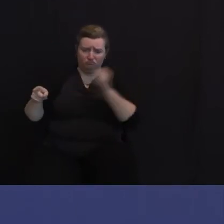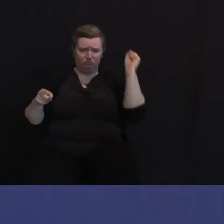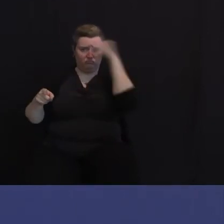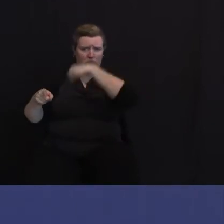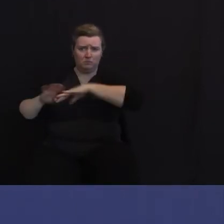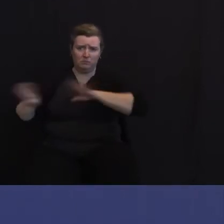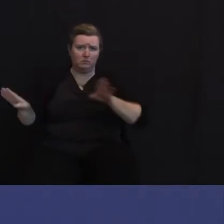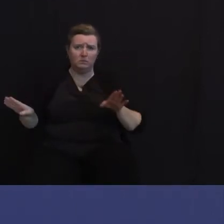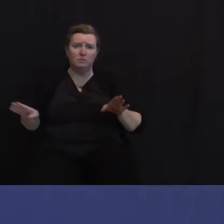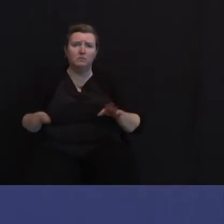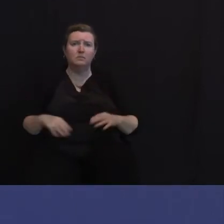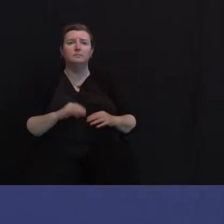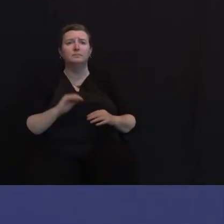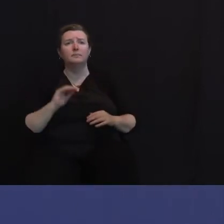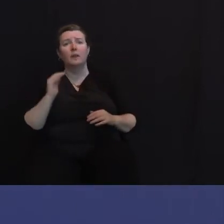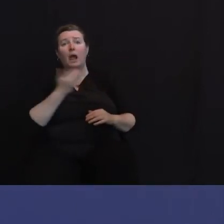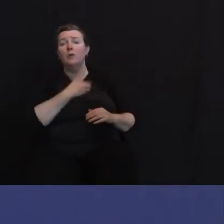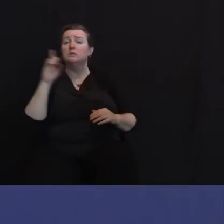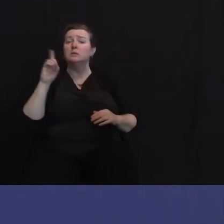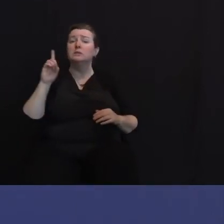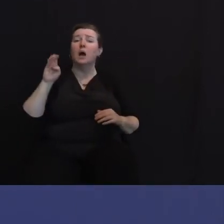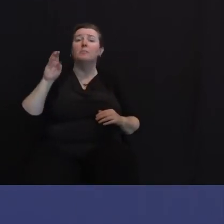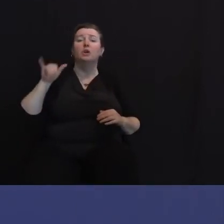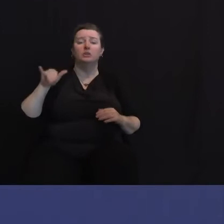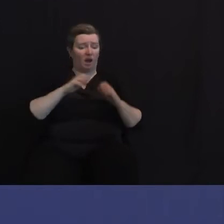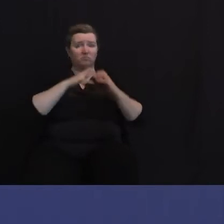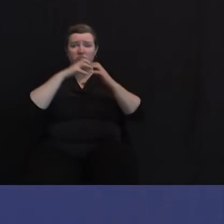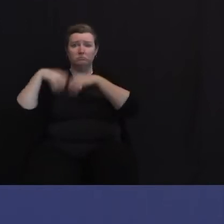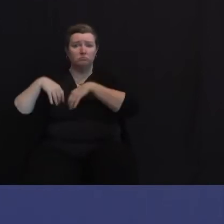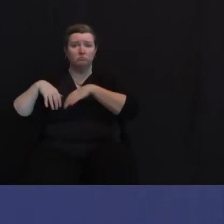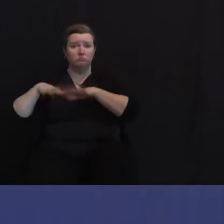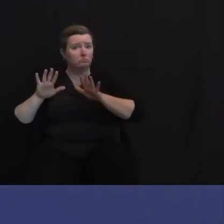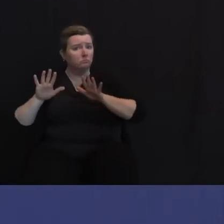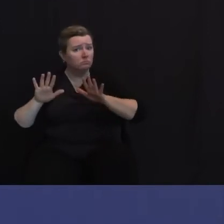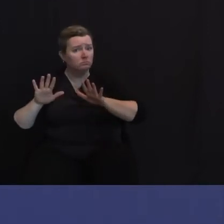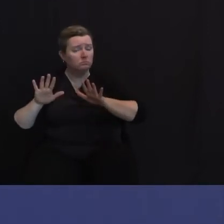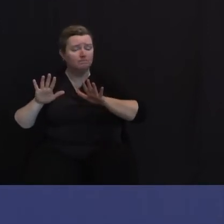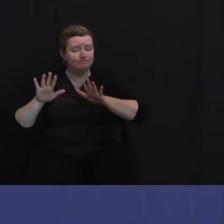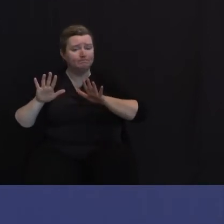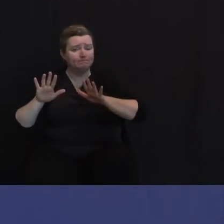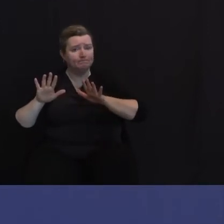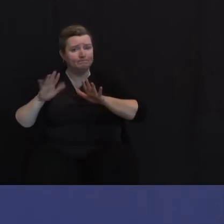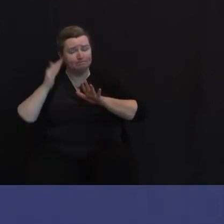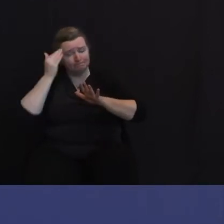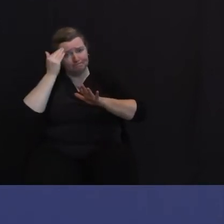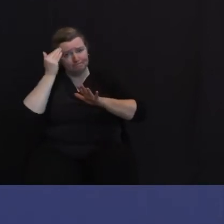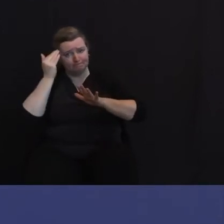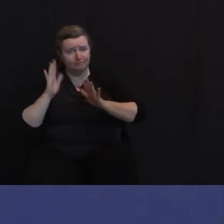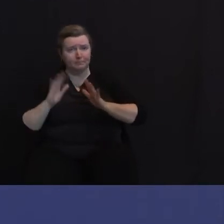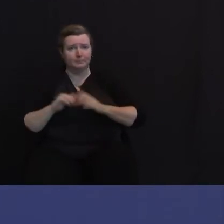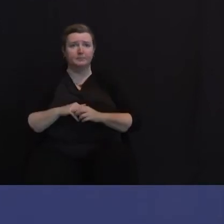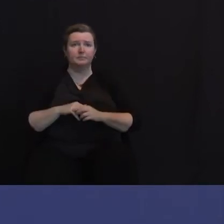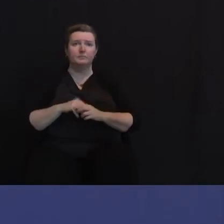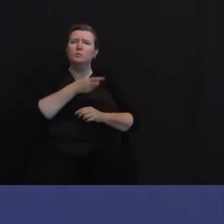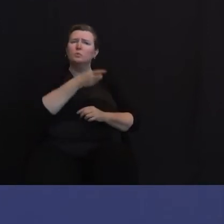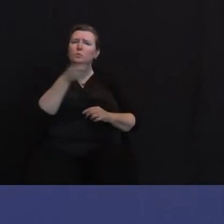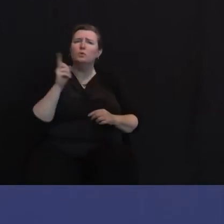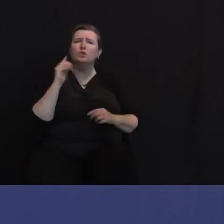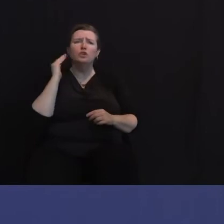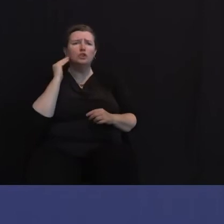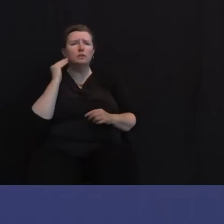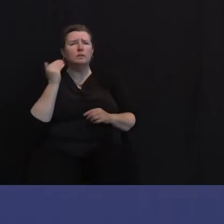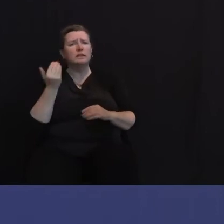crumble. And by the way, it is not just the president. Before I turn it over to you, Judy, getting a lot off my chest today. But I don't know if any of you heard Mikey Sherrill last night